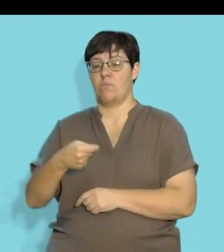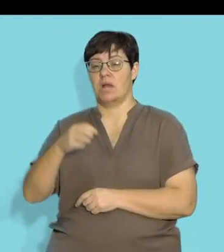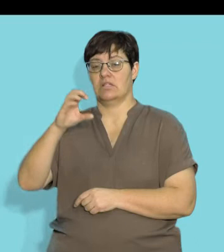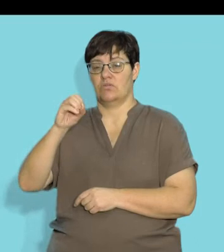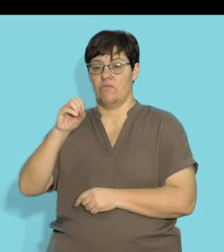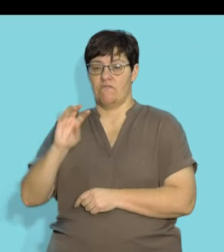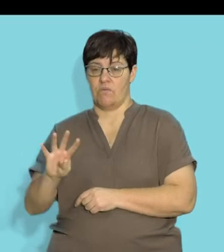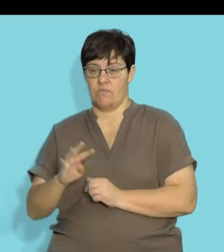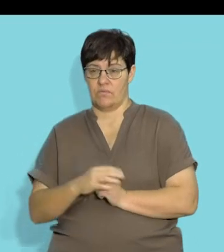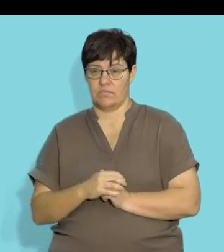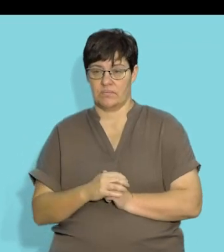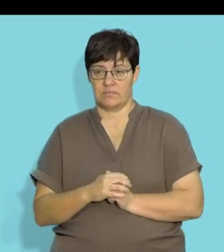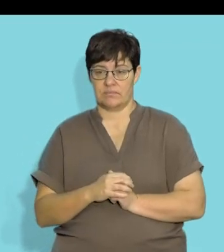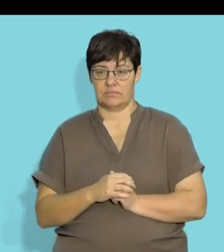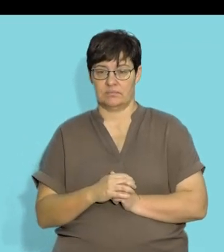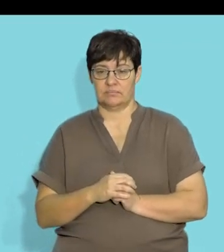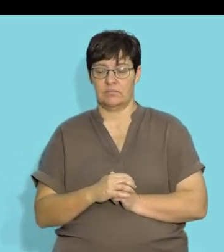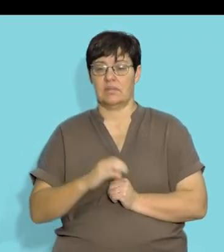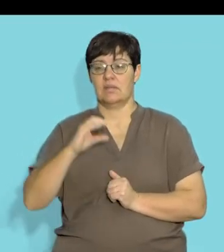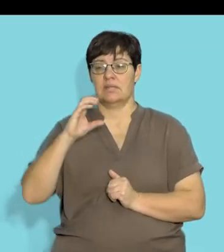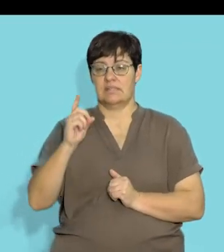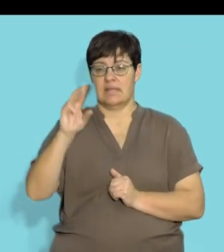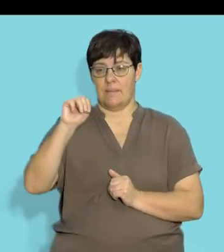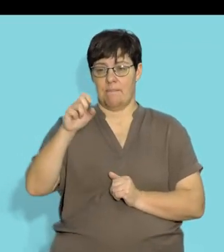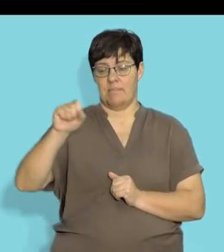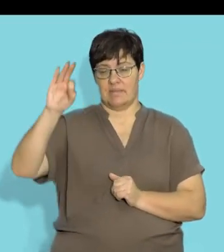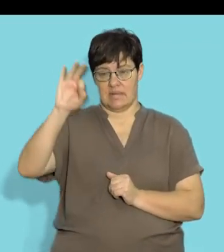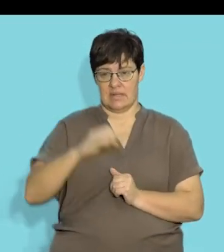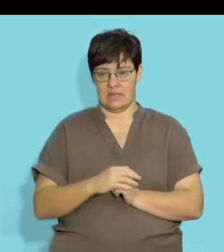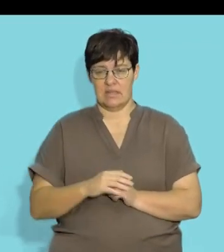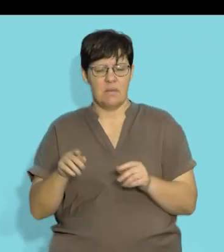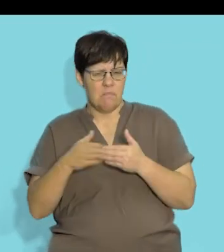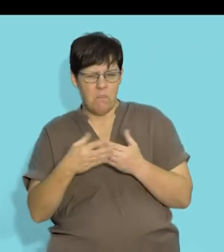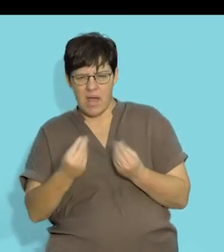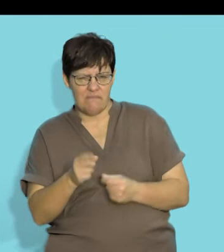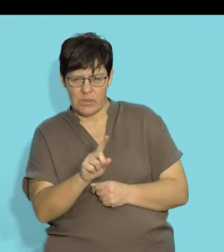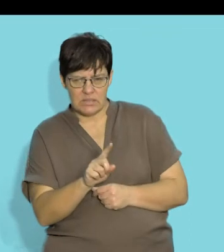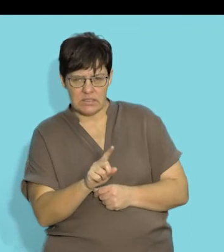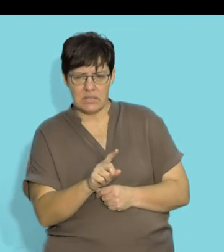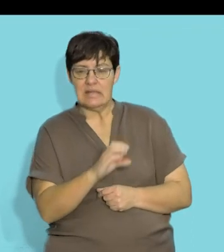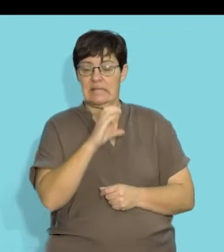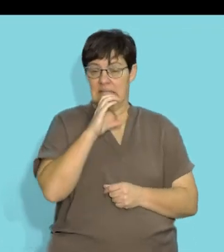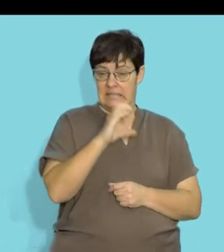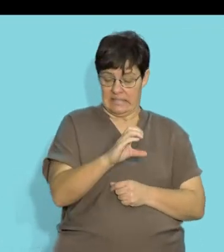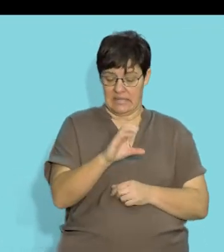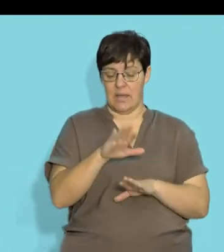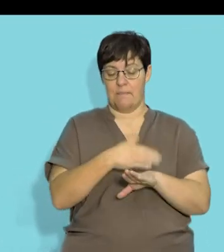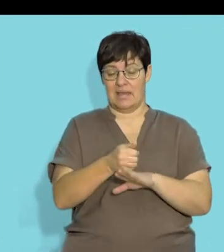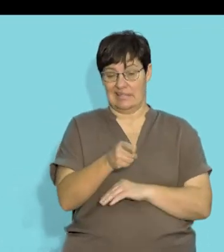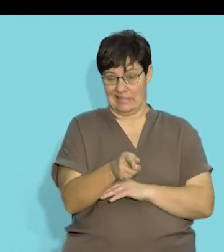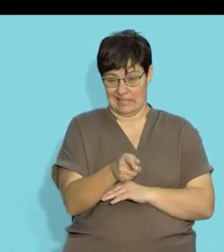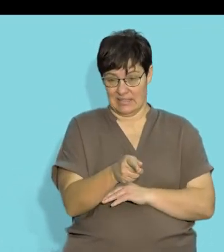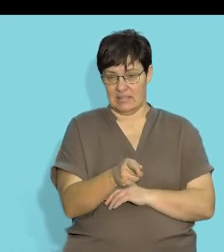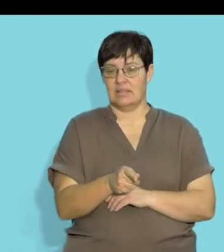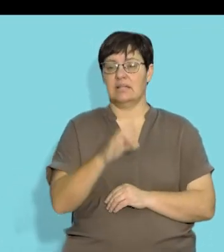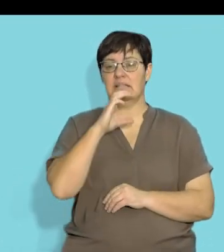0.04, okay, cubic decimeters. What else do we have? We also have the concentration of the base, right?